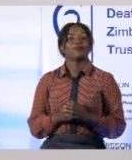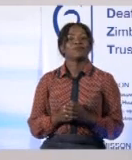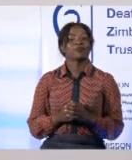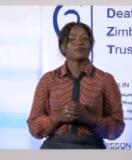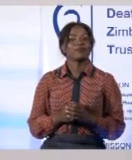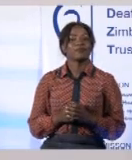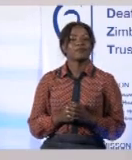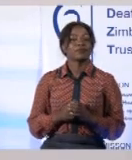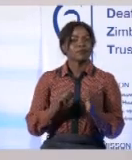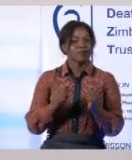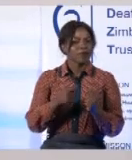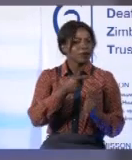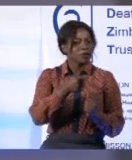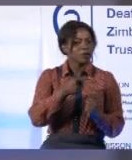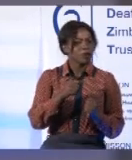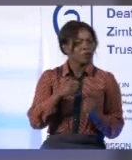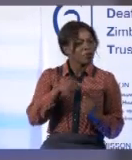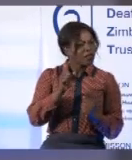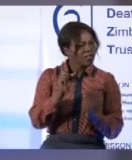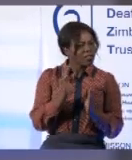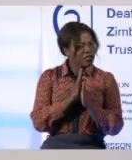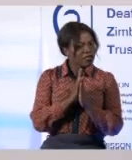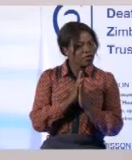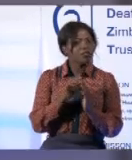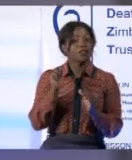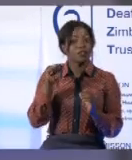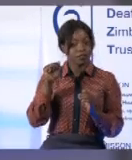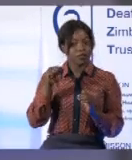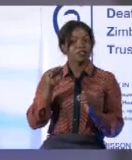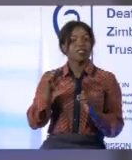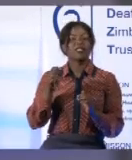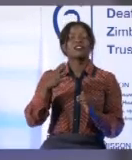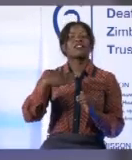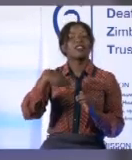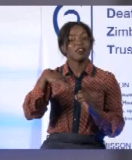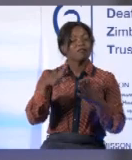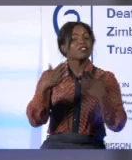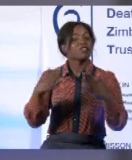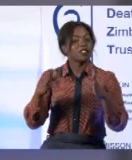Kendrick? Yeah, I'm a Christian too. I go to church every Sunday.